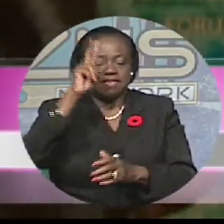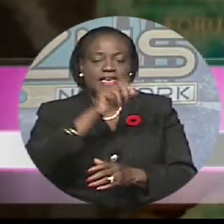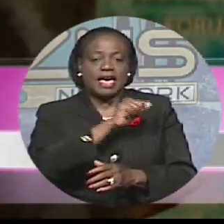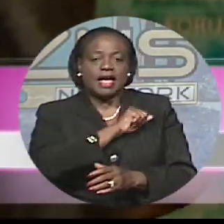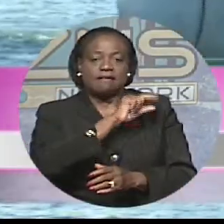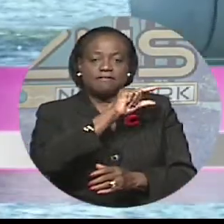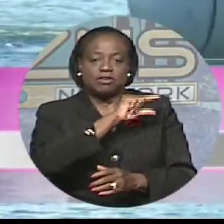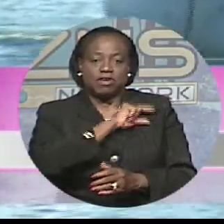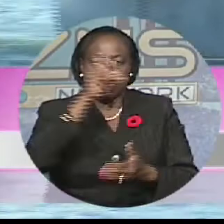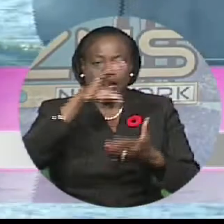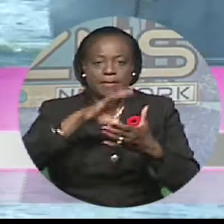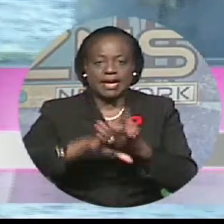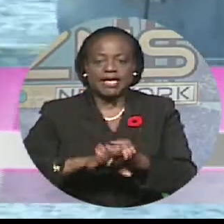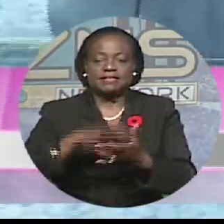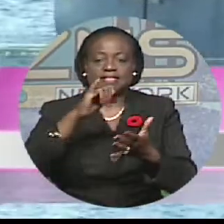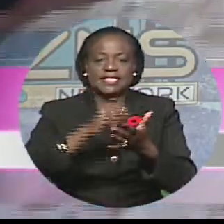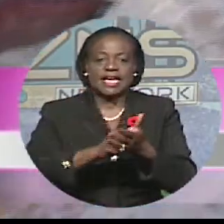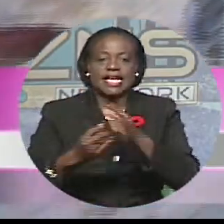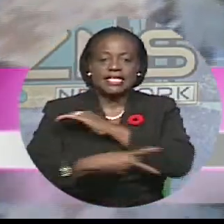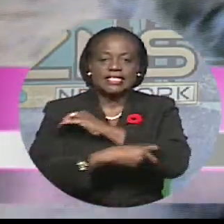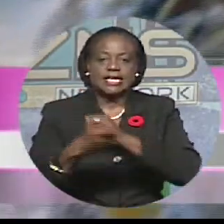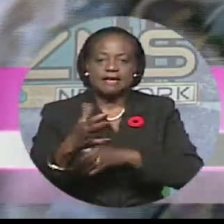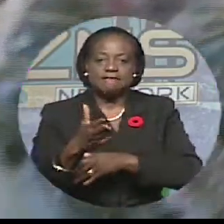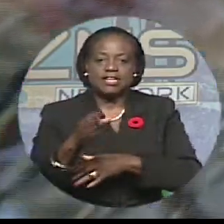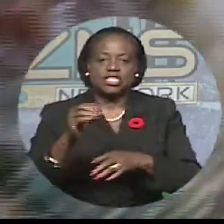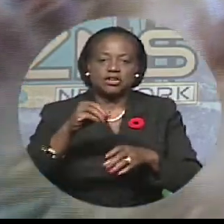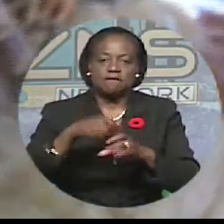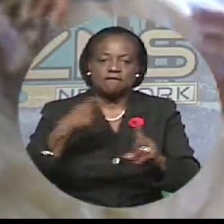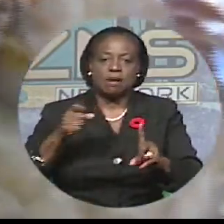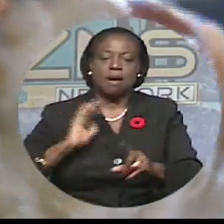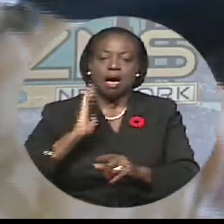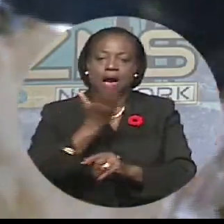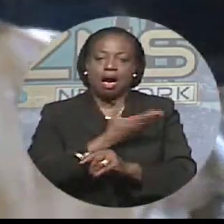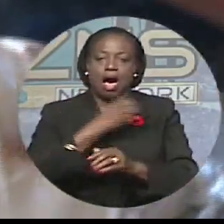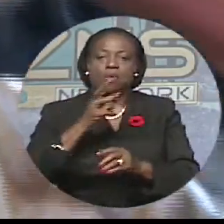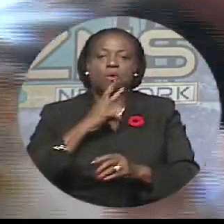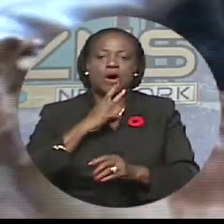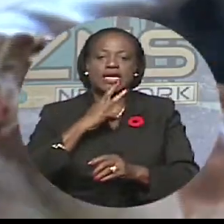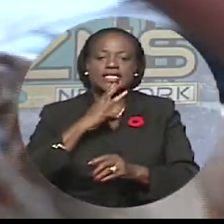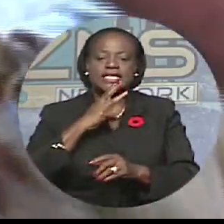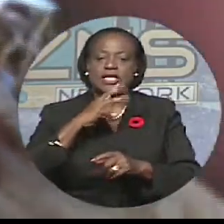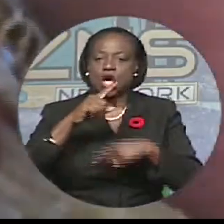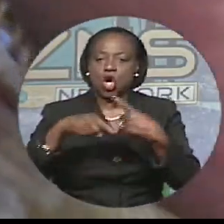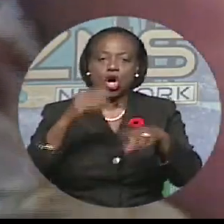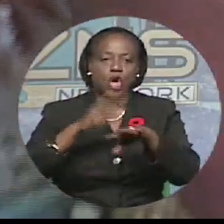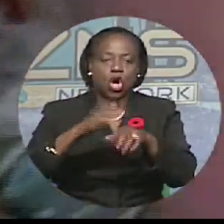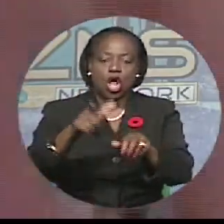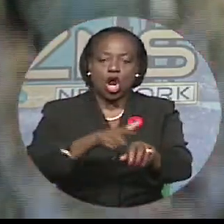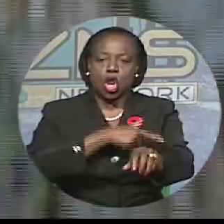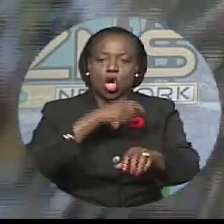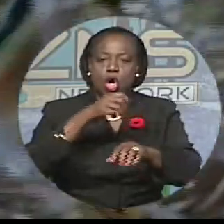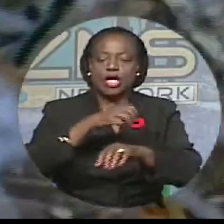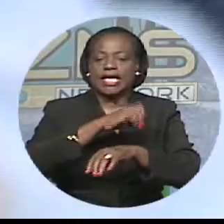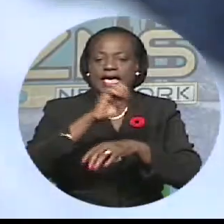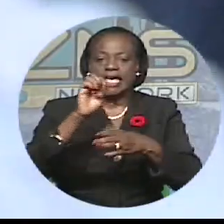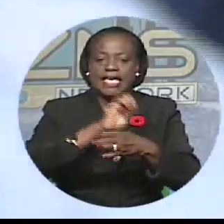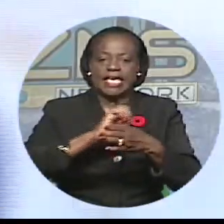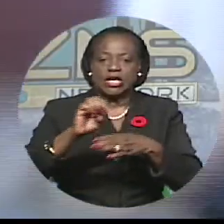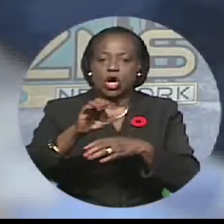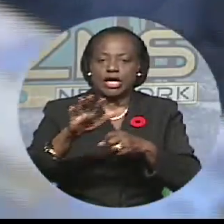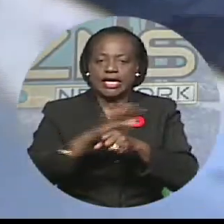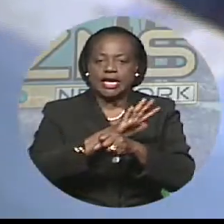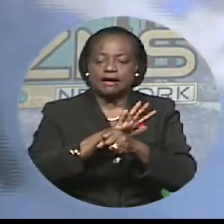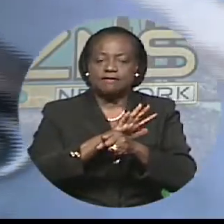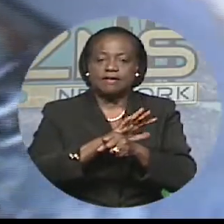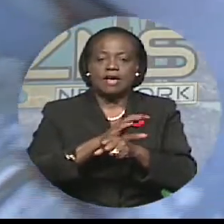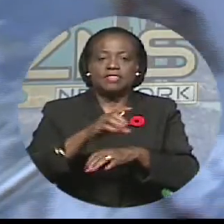who believes that poaching in our waters have gone on long enough. And despite agreements with the government of the Dominican Republic, Minister Gray says